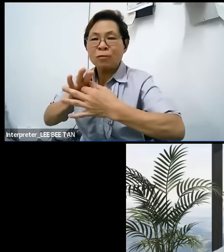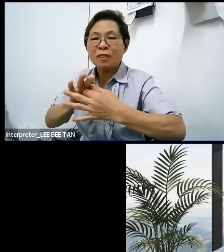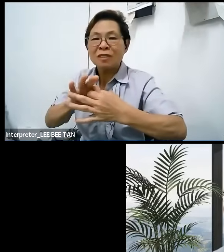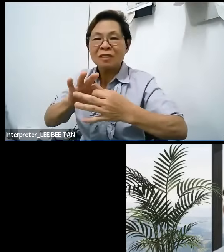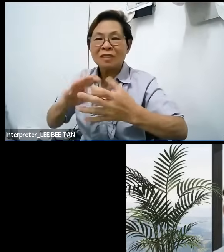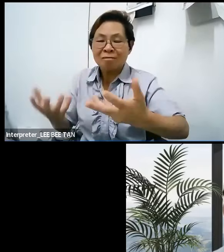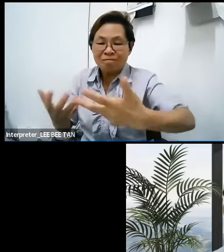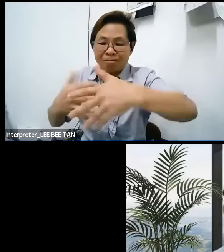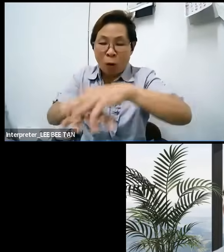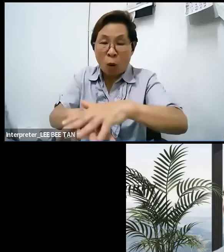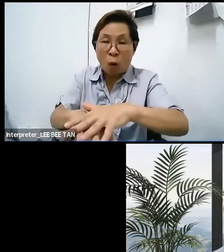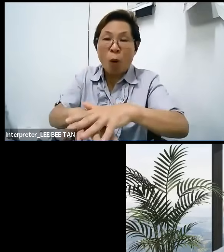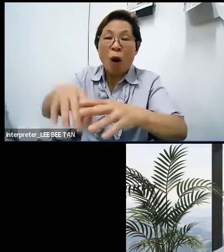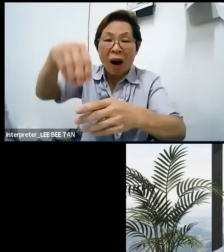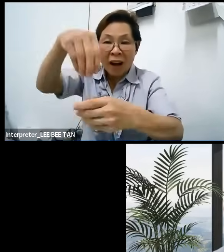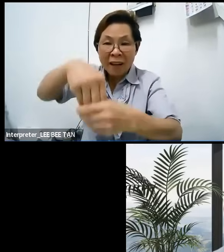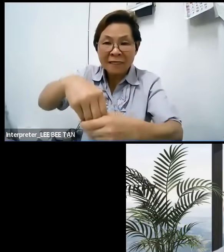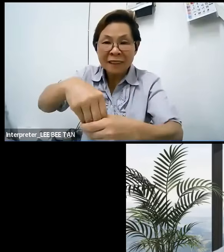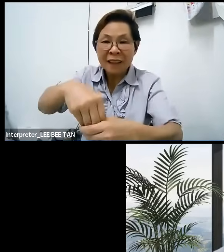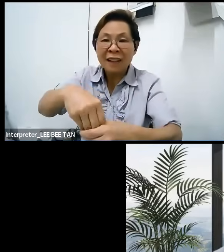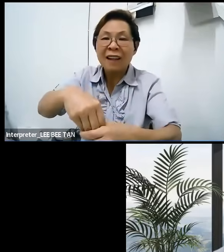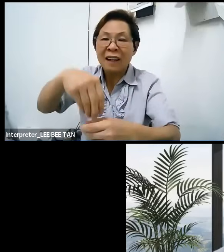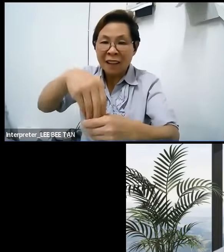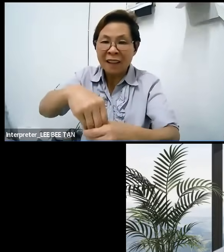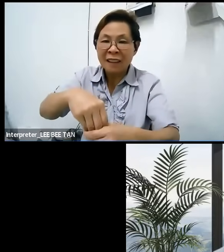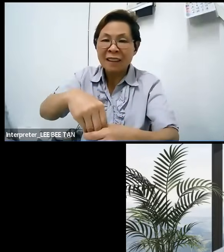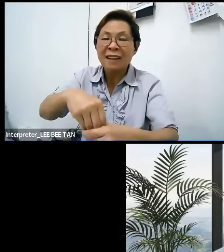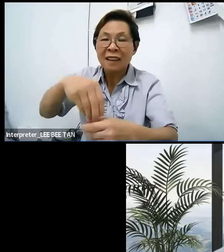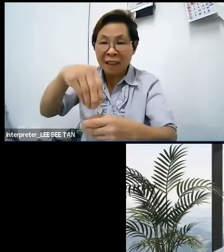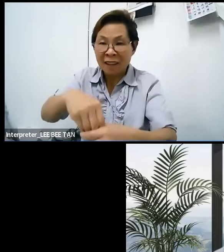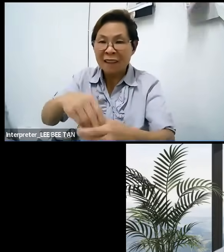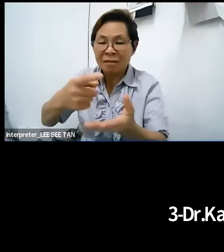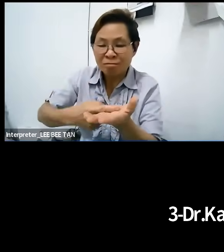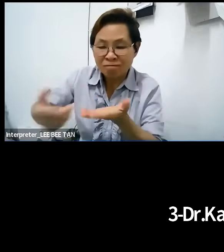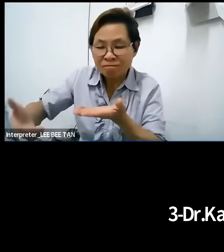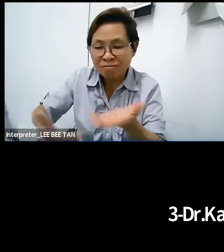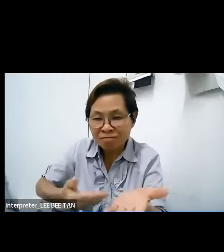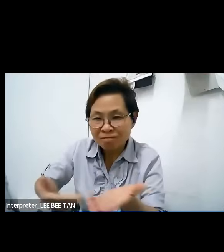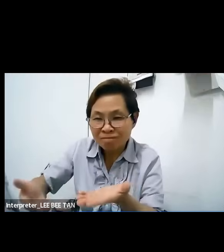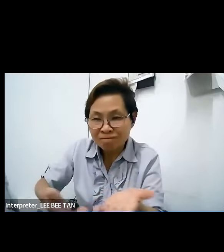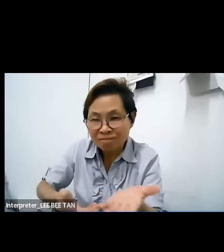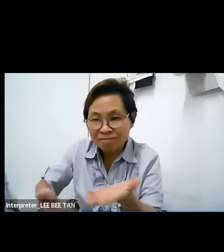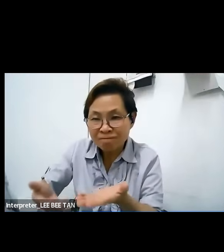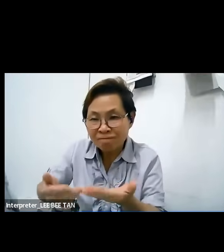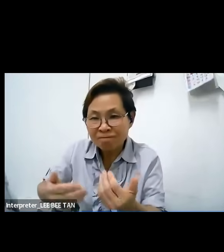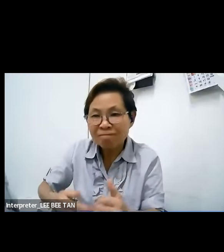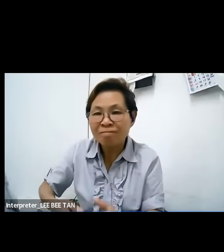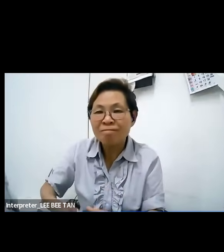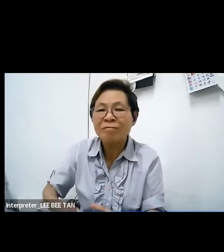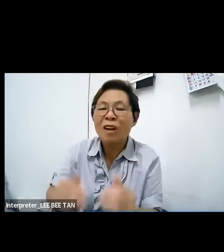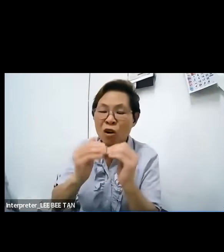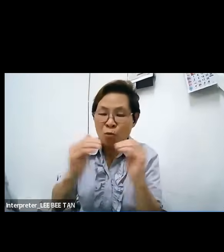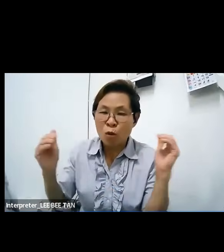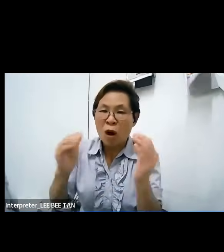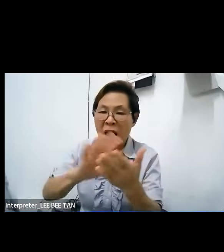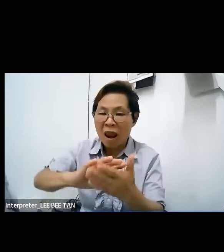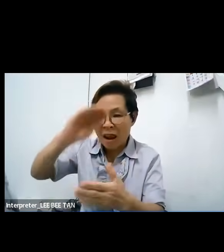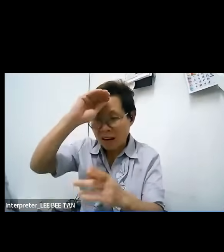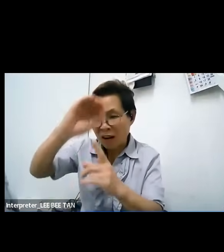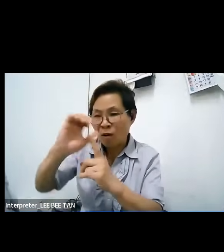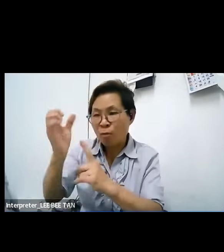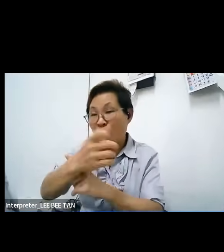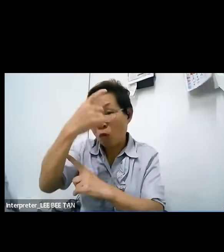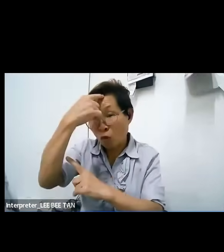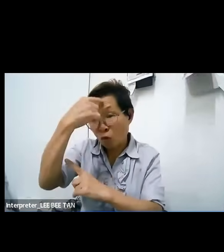and suggestions, recommendations into our ongoing discussions on promoting equitable learning environments for learners